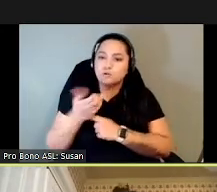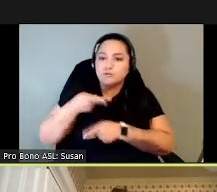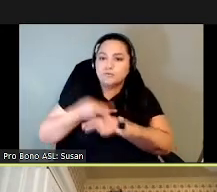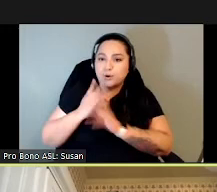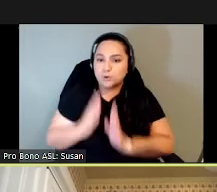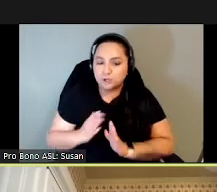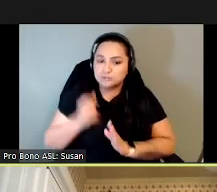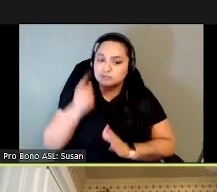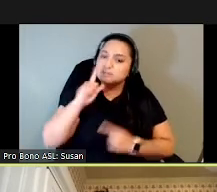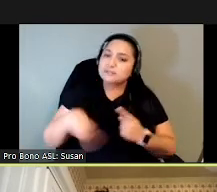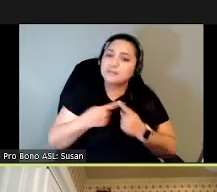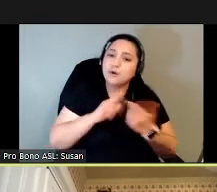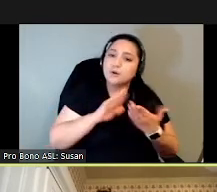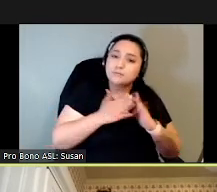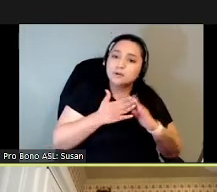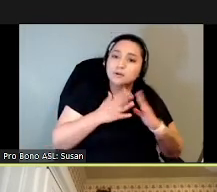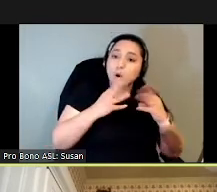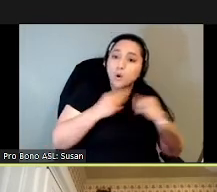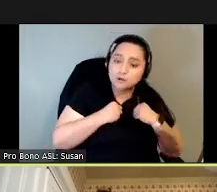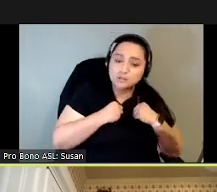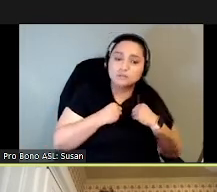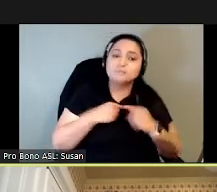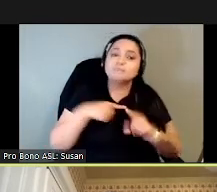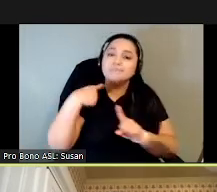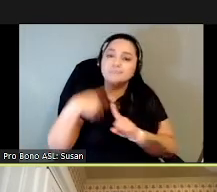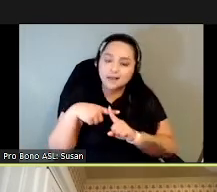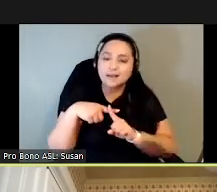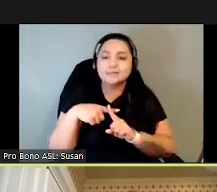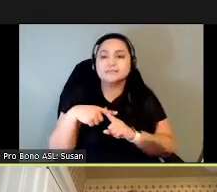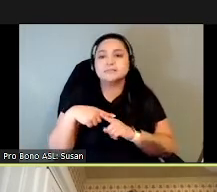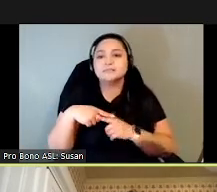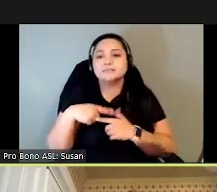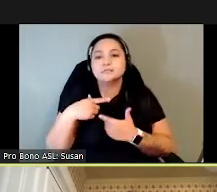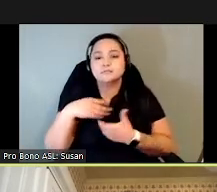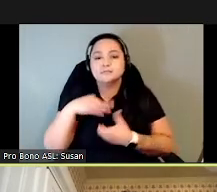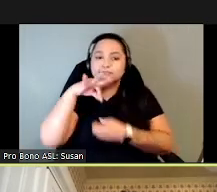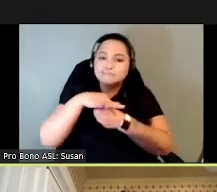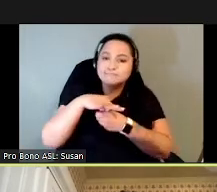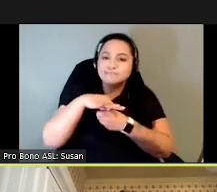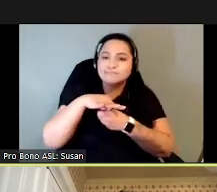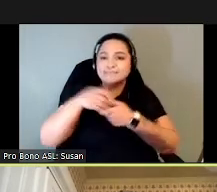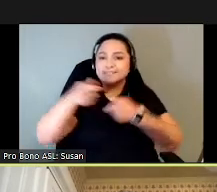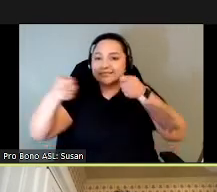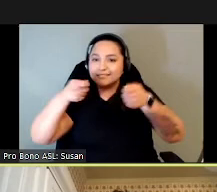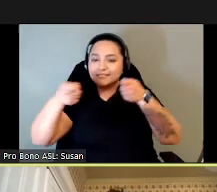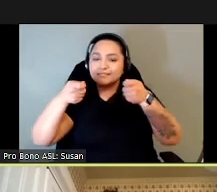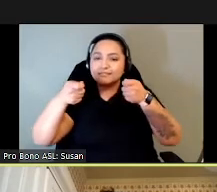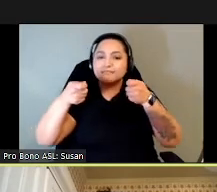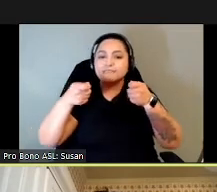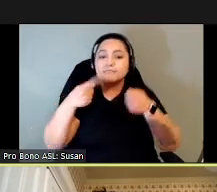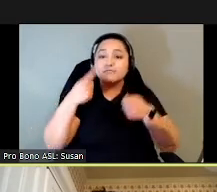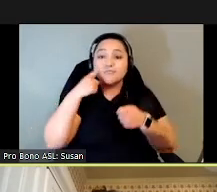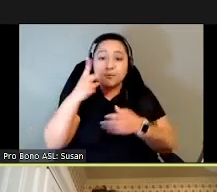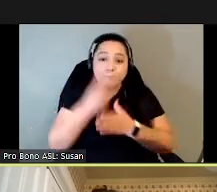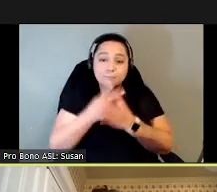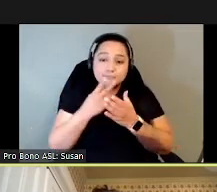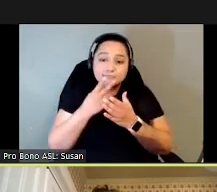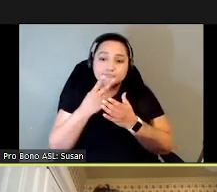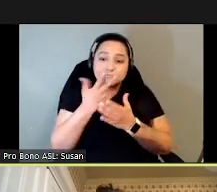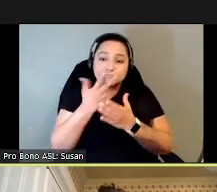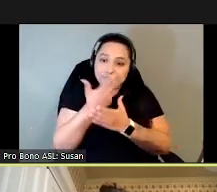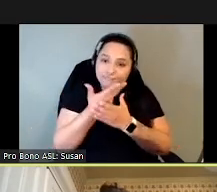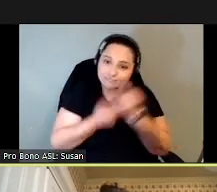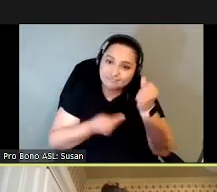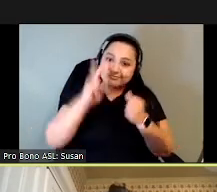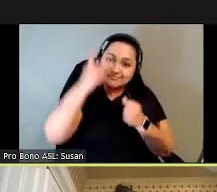ownership and democratic governance for political, cultural, and economic power.